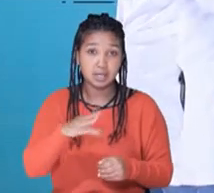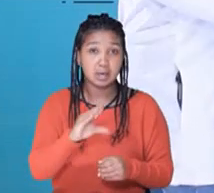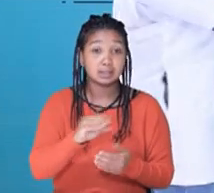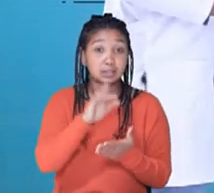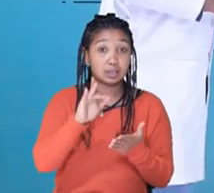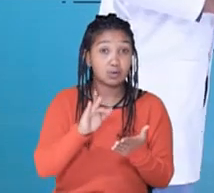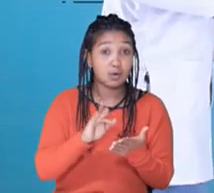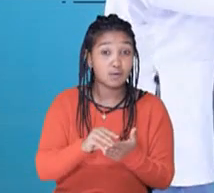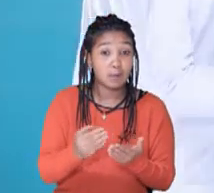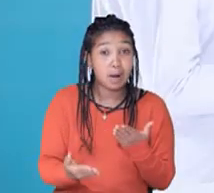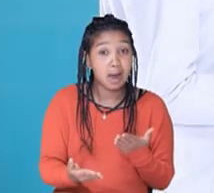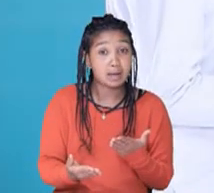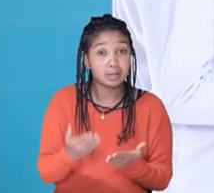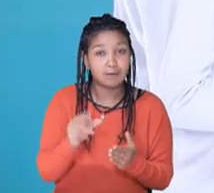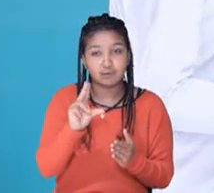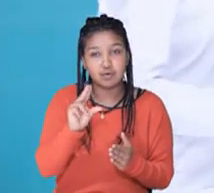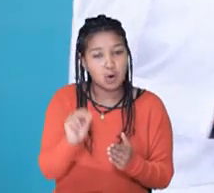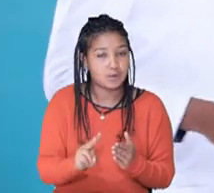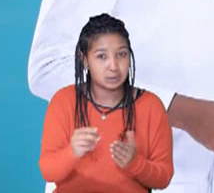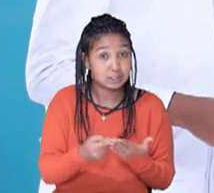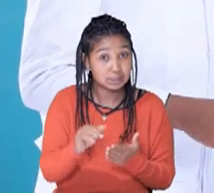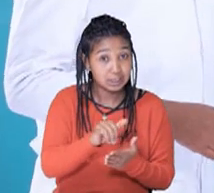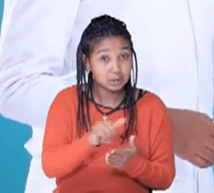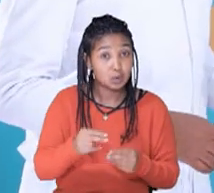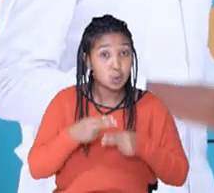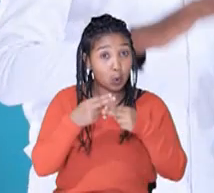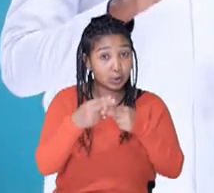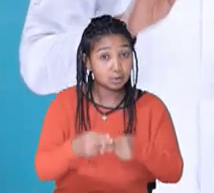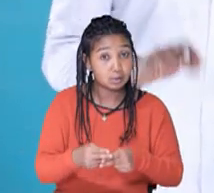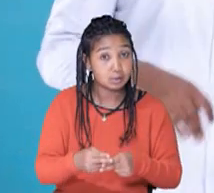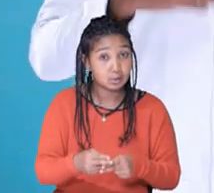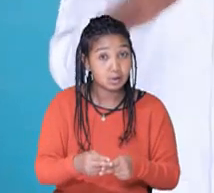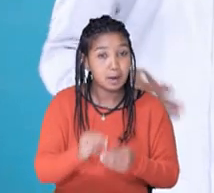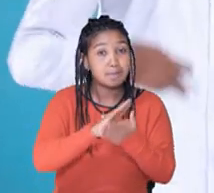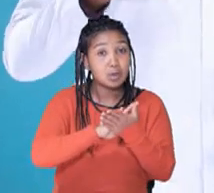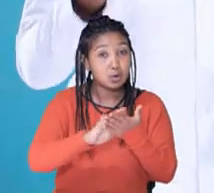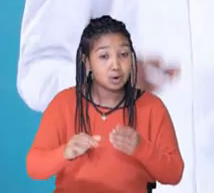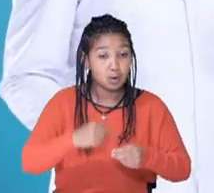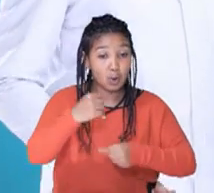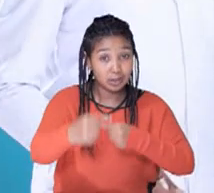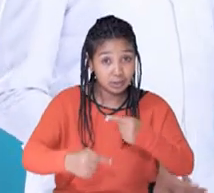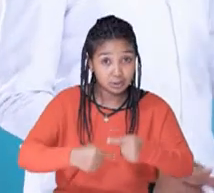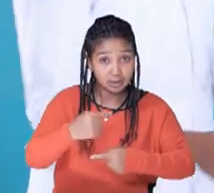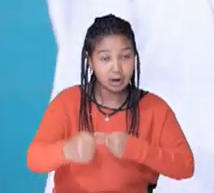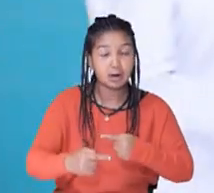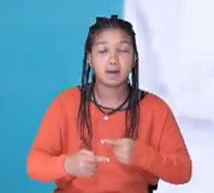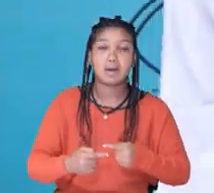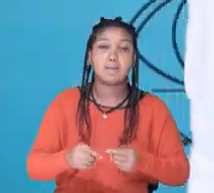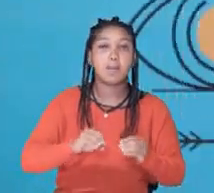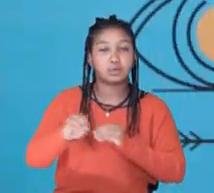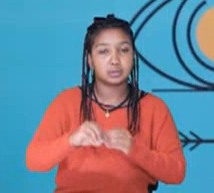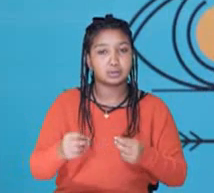And the center of mass has no velocity. In such case, we call it to be pure rotational motion. Pure rotational